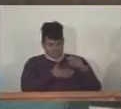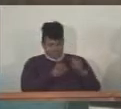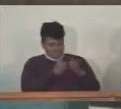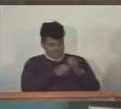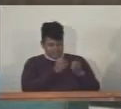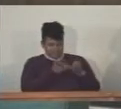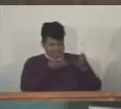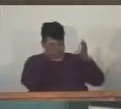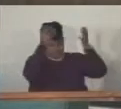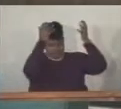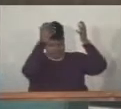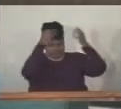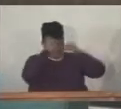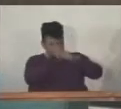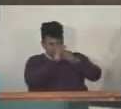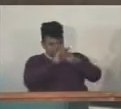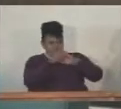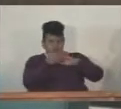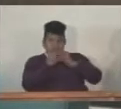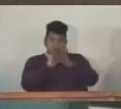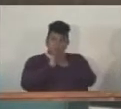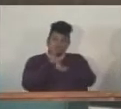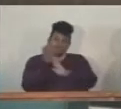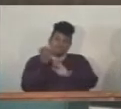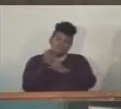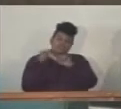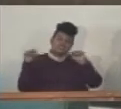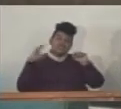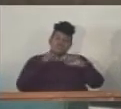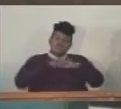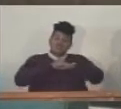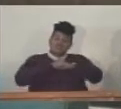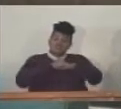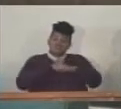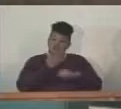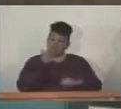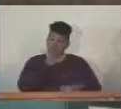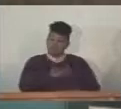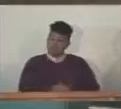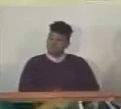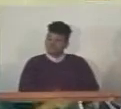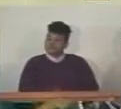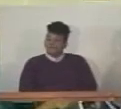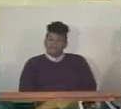a peaceful, safe, and secure nation. I thank you.